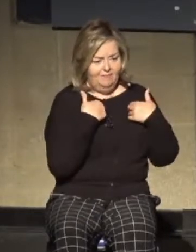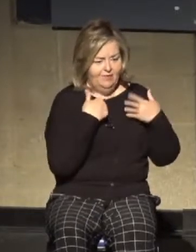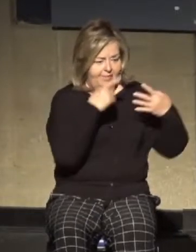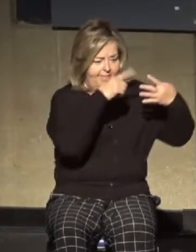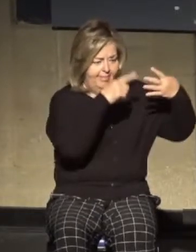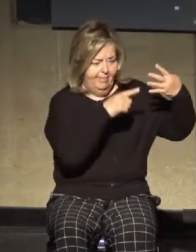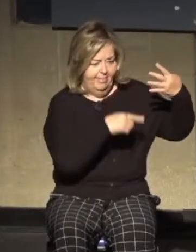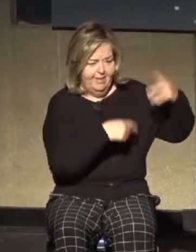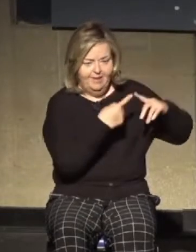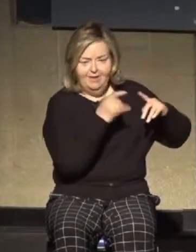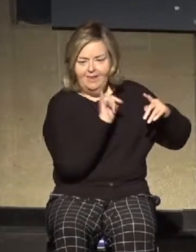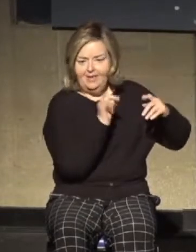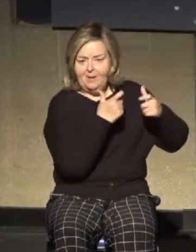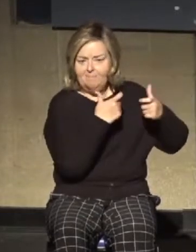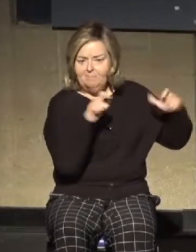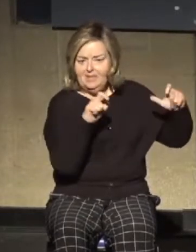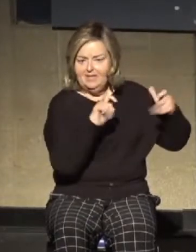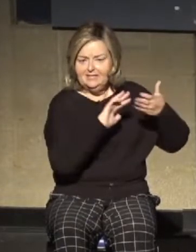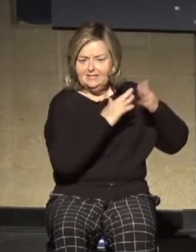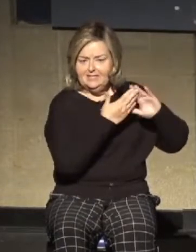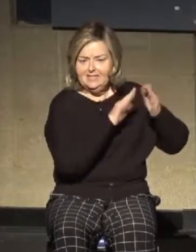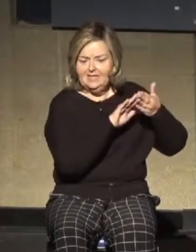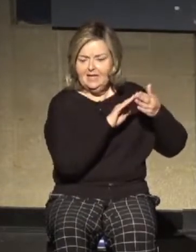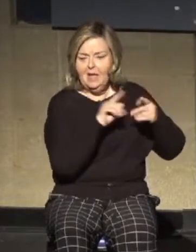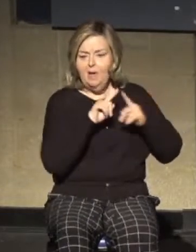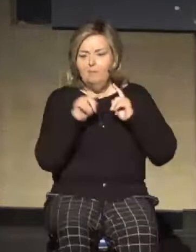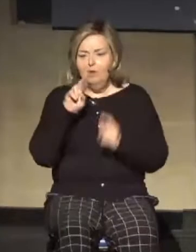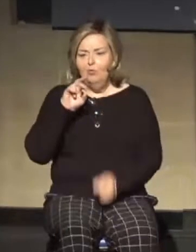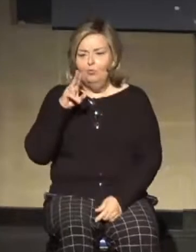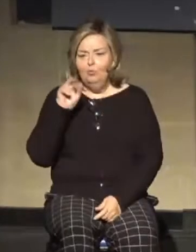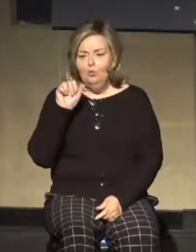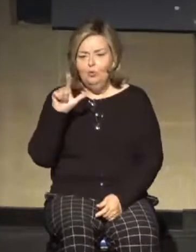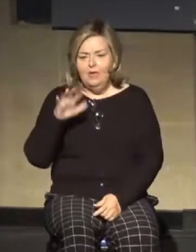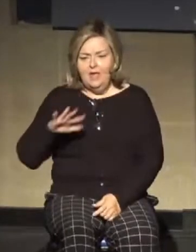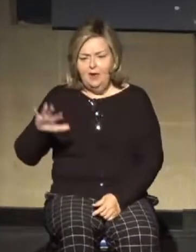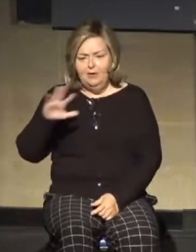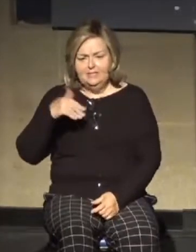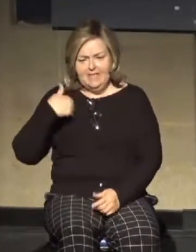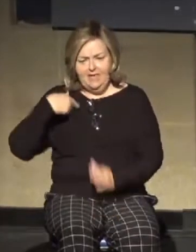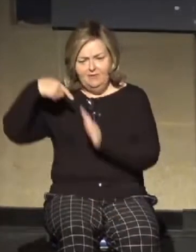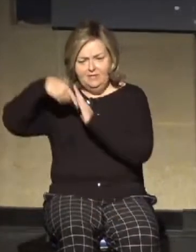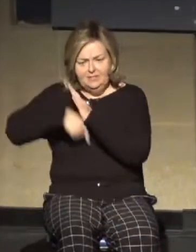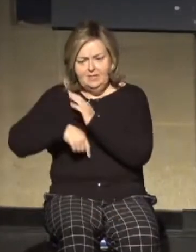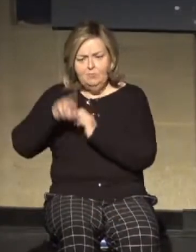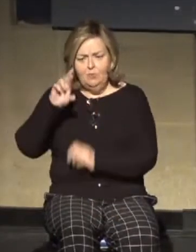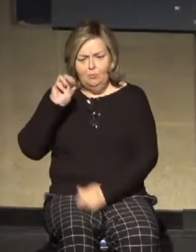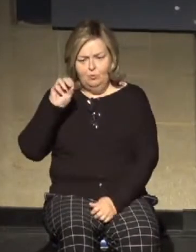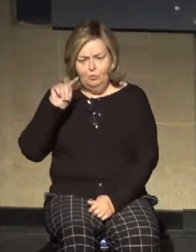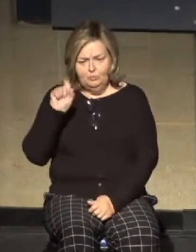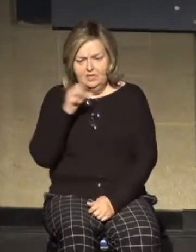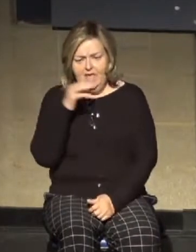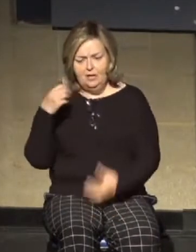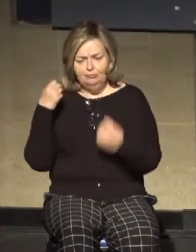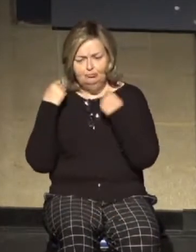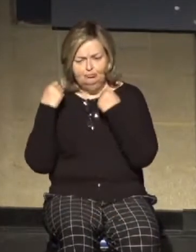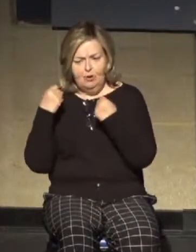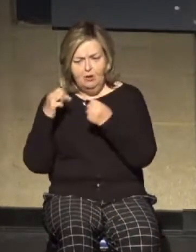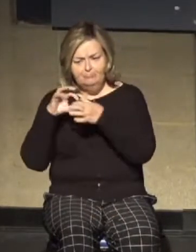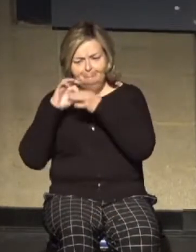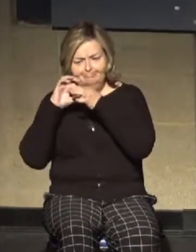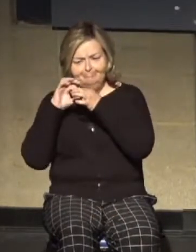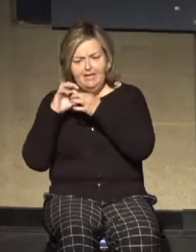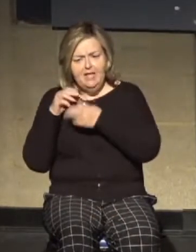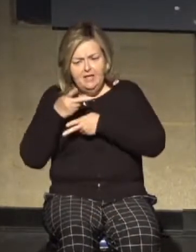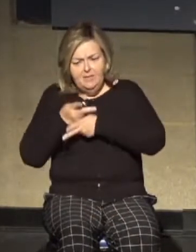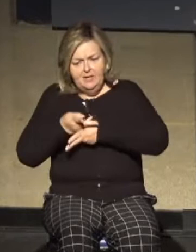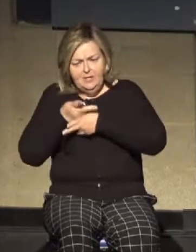urban area, rural regions are made up of residents with deep roots, strong ties, and people who care deeply about the